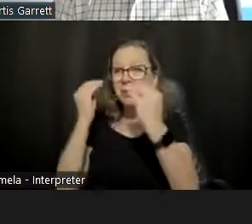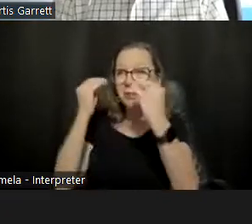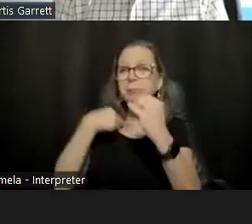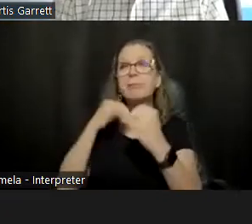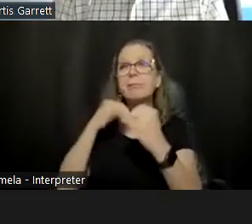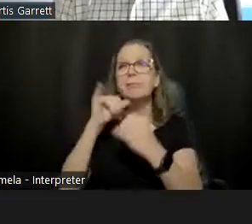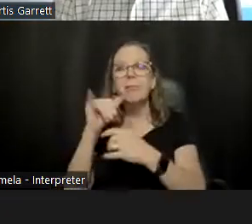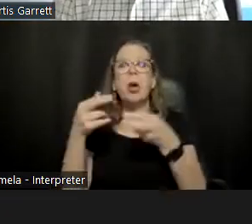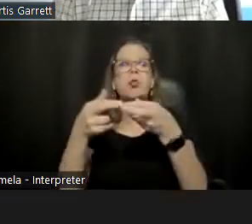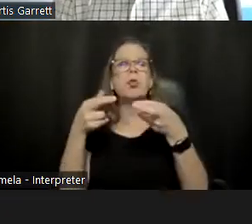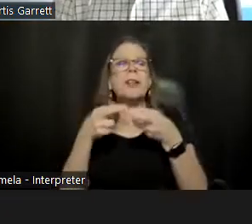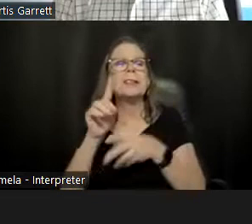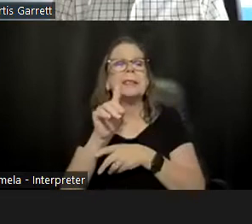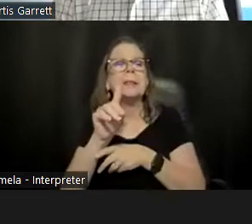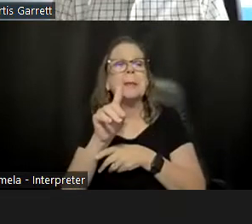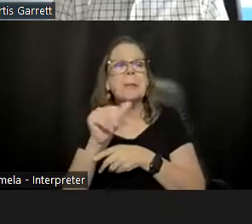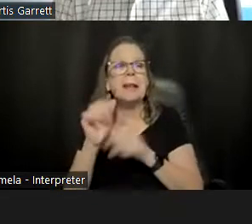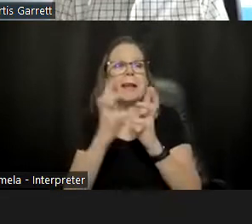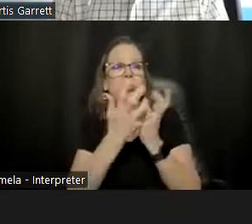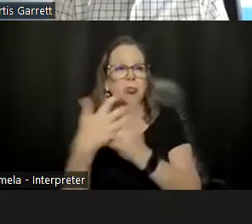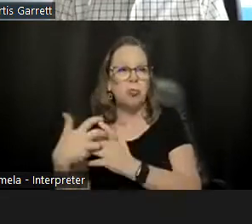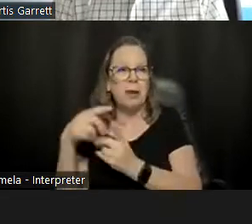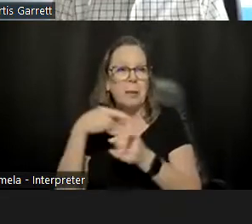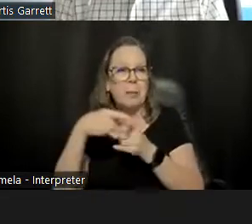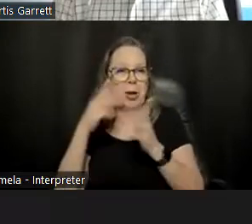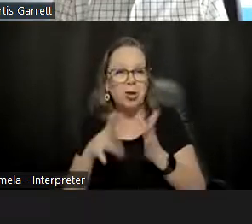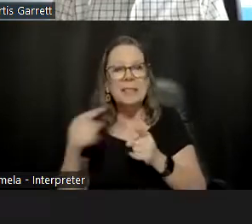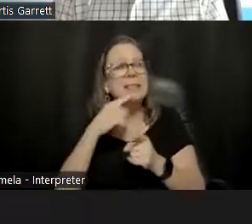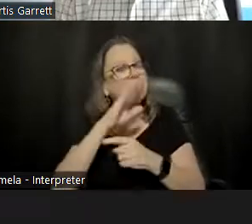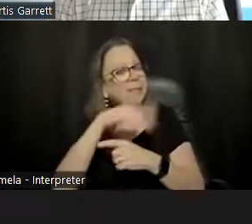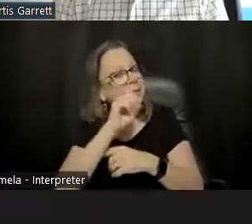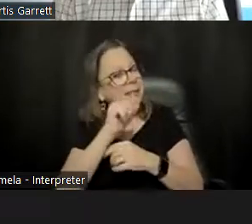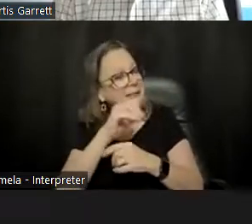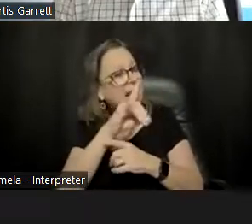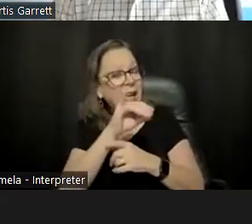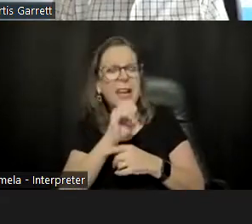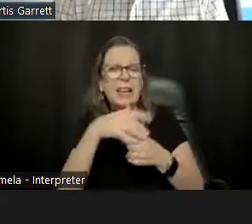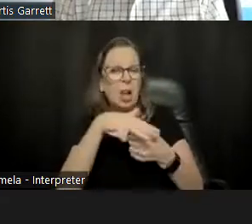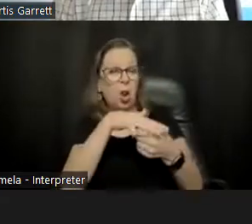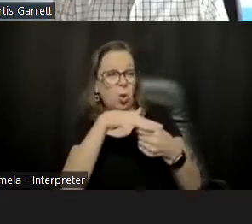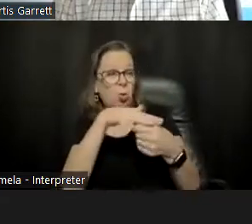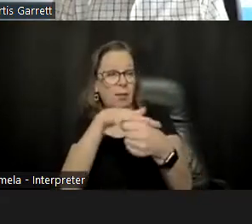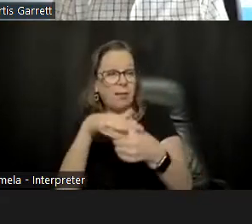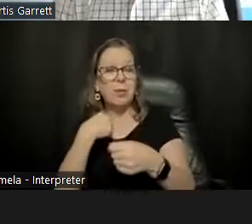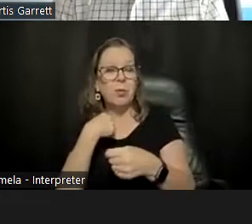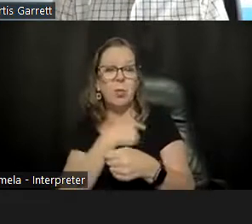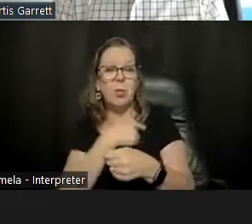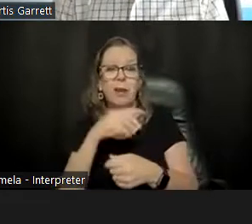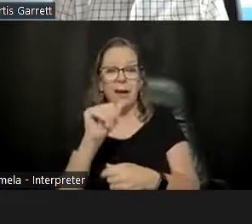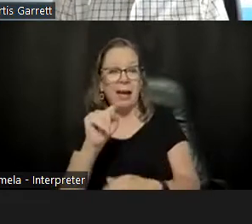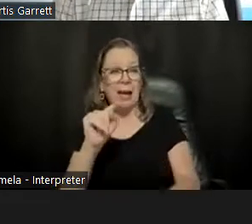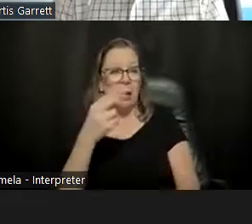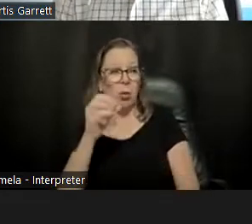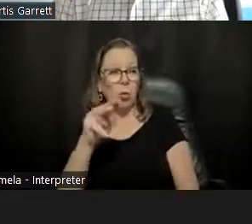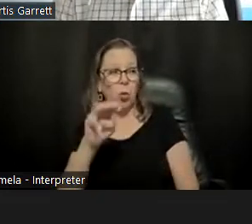our regional disability integration specialist. He said, Sadie, it is locally, we're an at-home rule state.